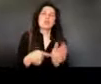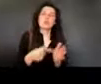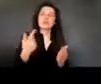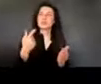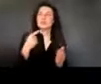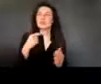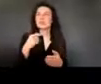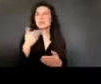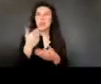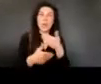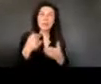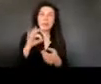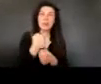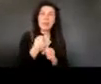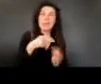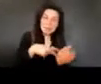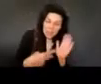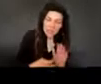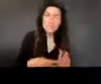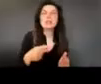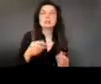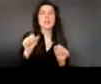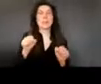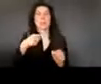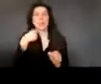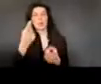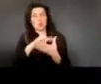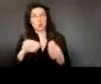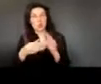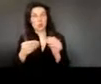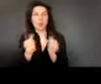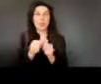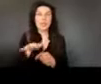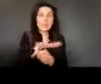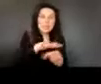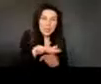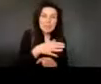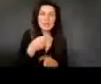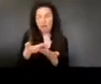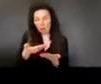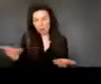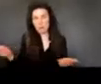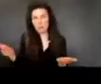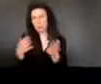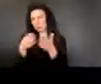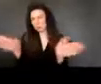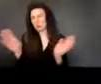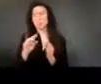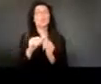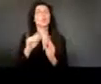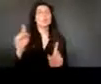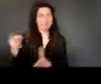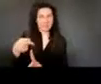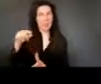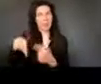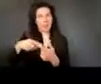tell stories with spaces and objects. And then more specifically, it's about the site itself and